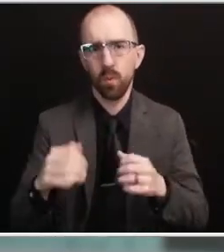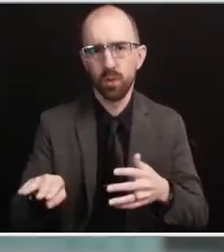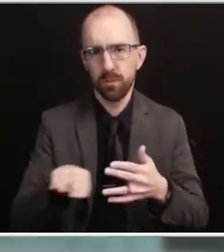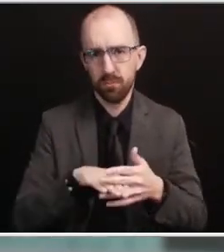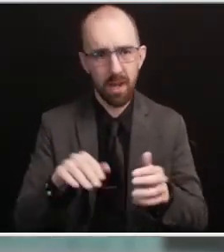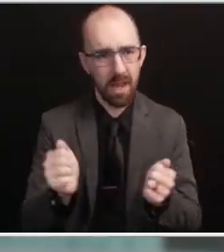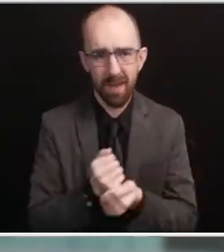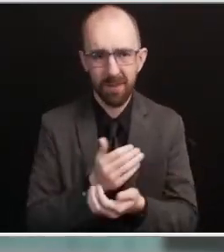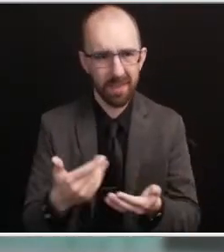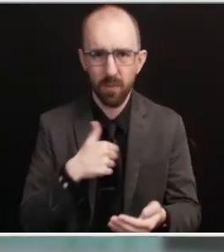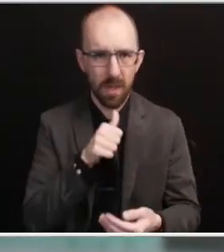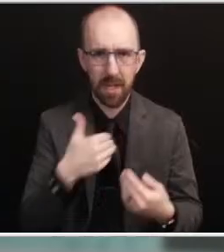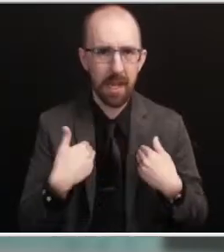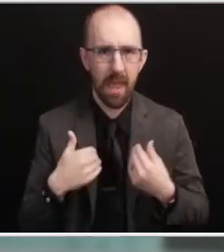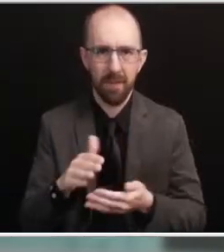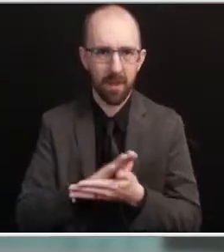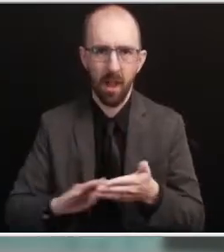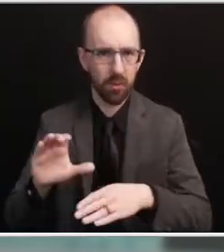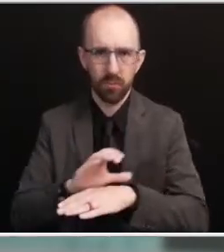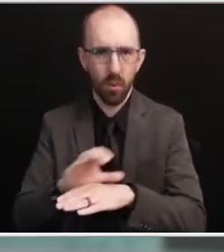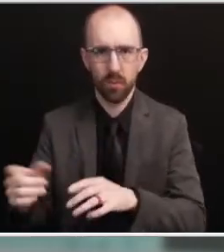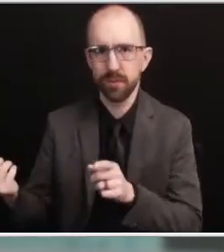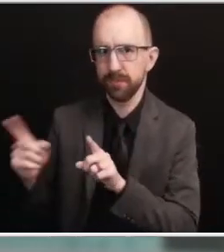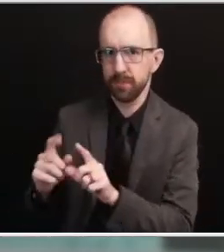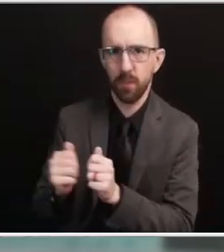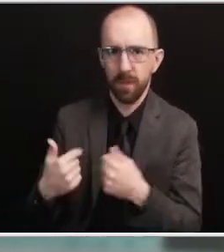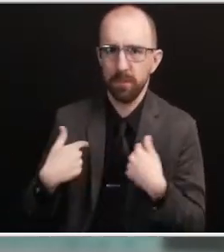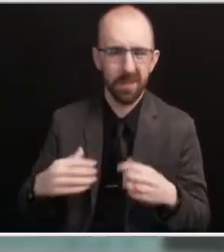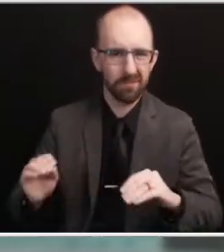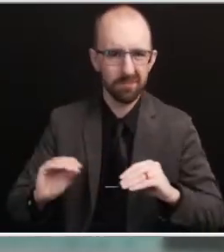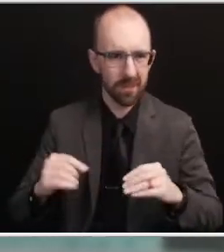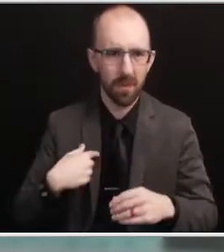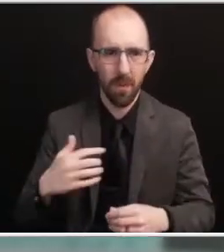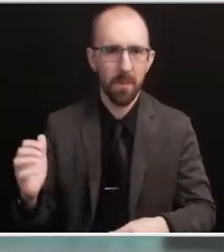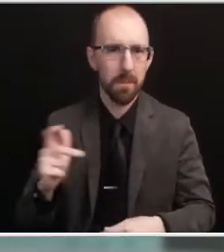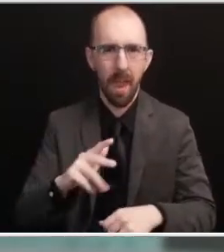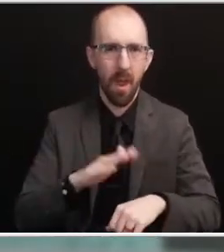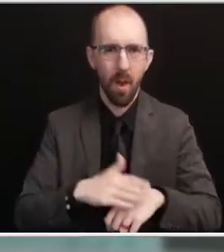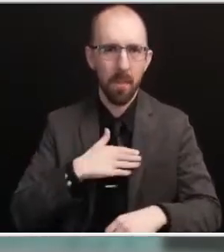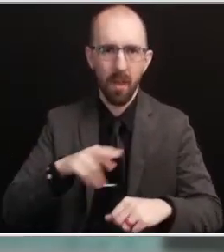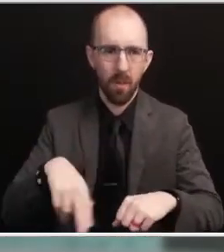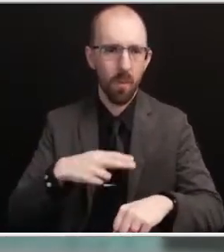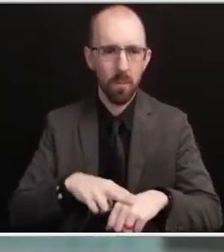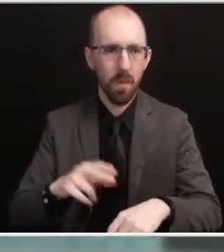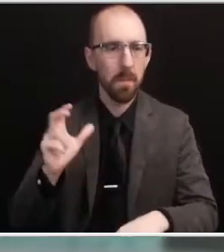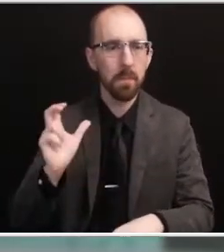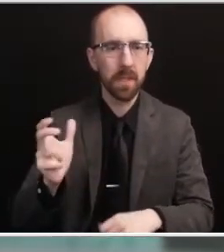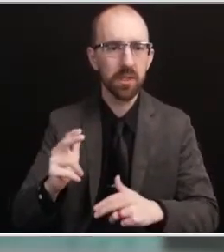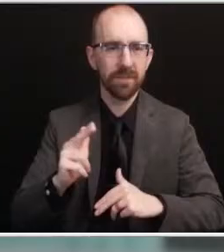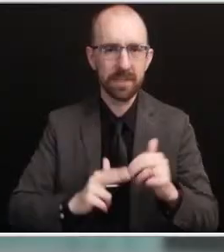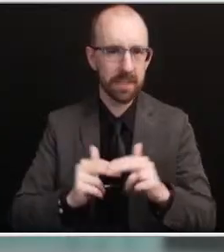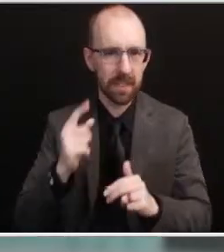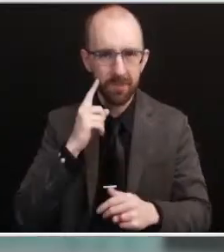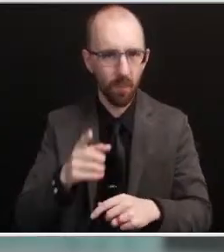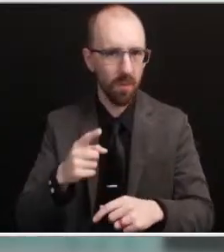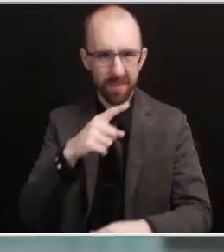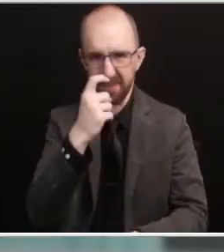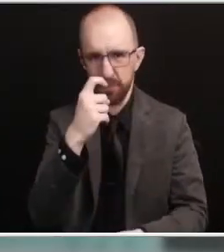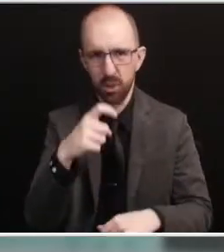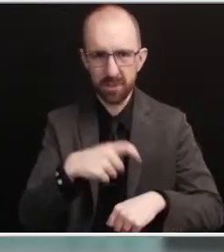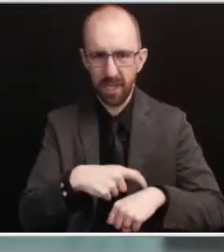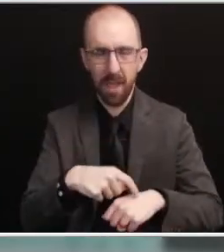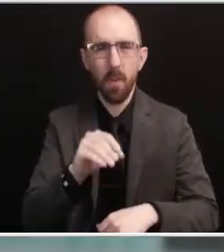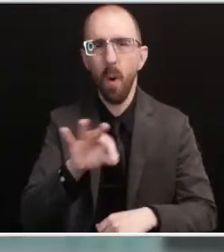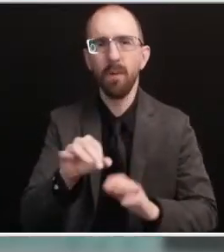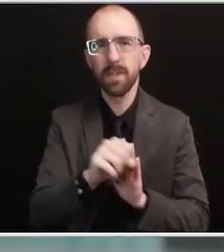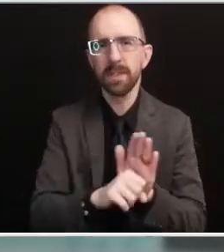didn't have any of my college coaches with me or whatever, so I was back home at my normal pitching facility for over the summer and off season, throwing a